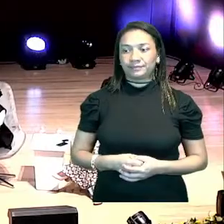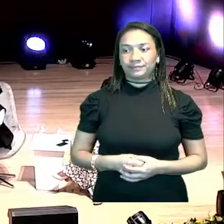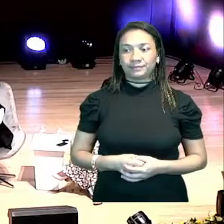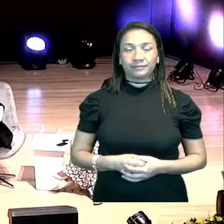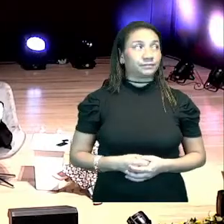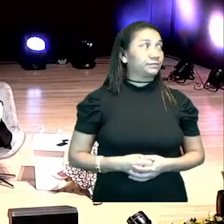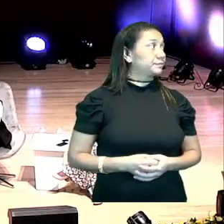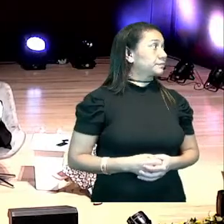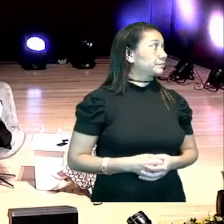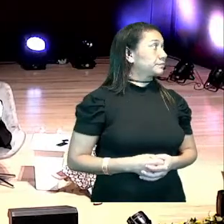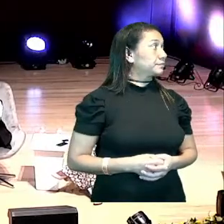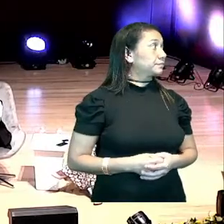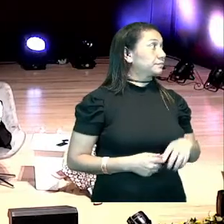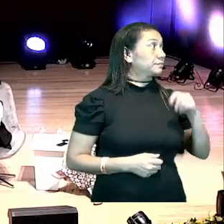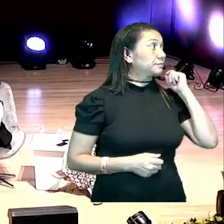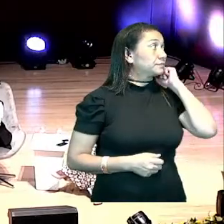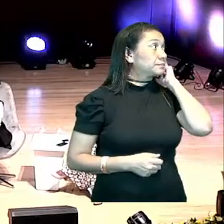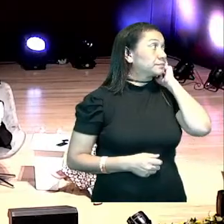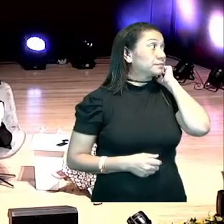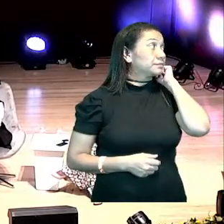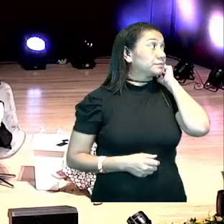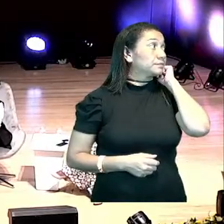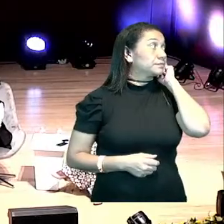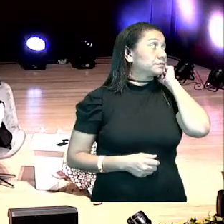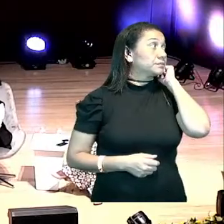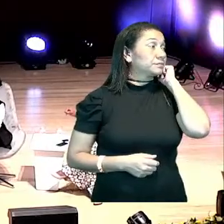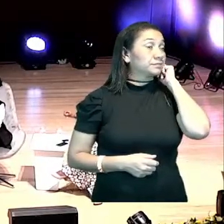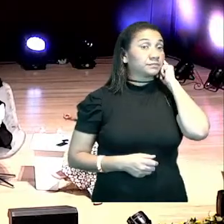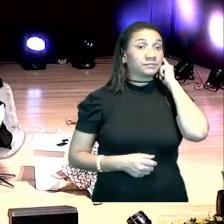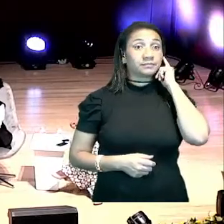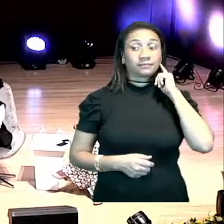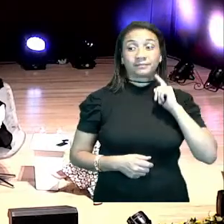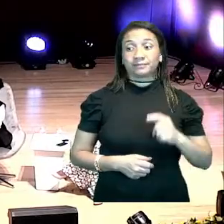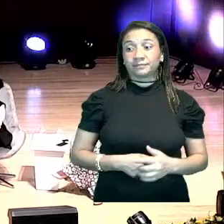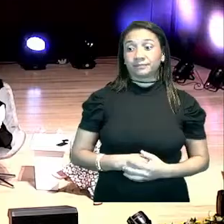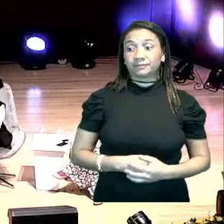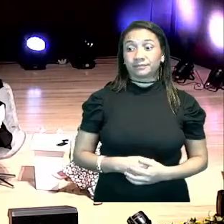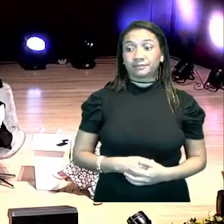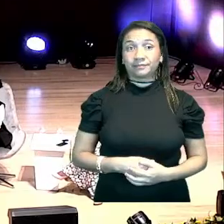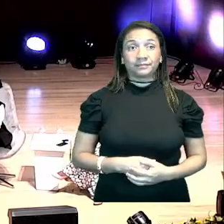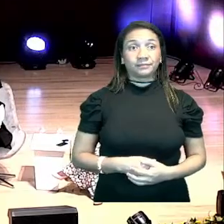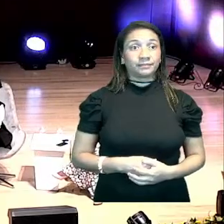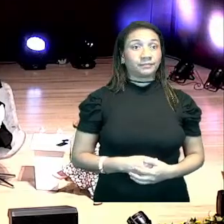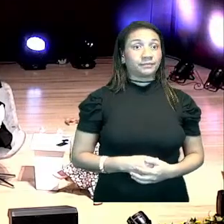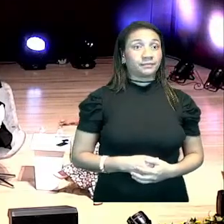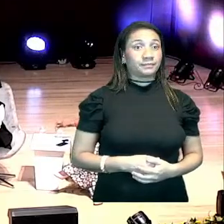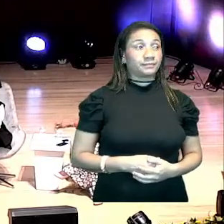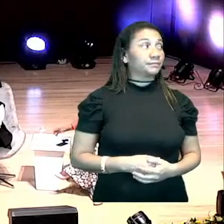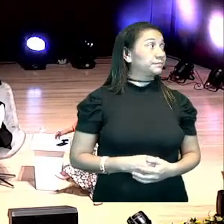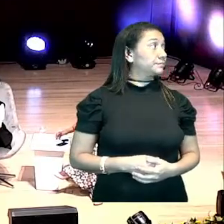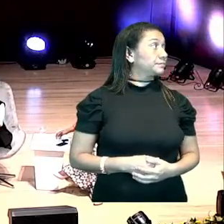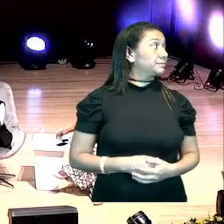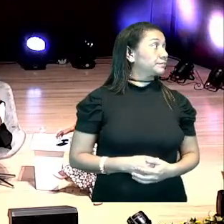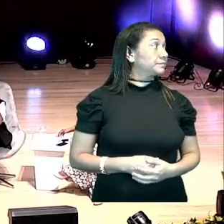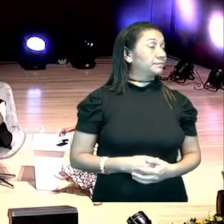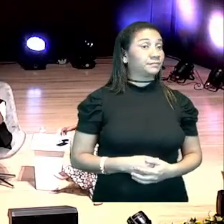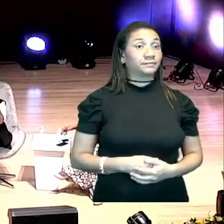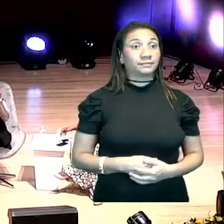¿Sí? Más fuerte? ¿Sí? ¿Está bien? Okay, I will speak in English from now